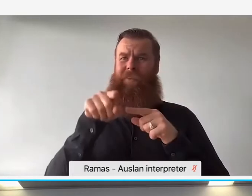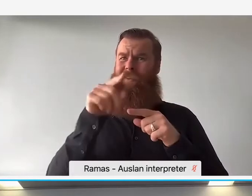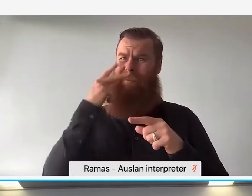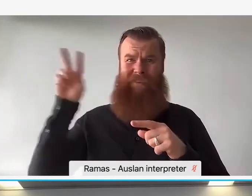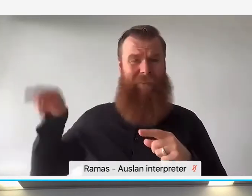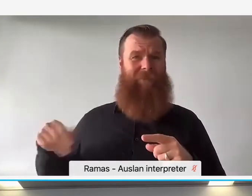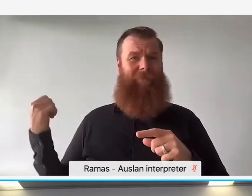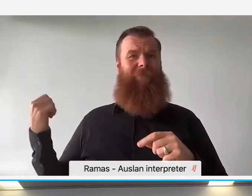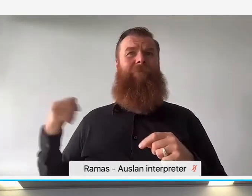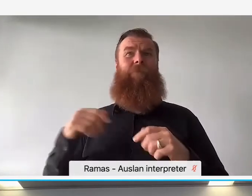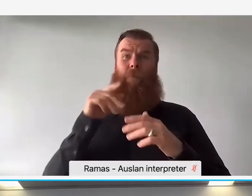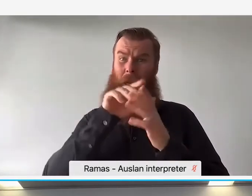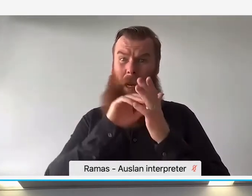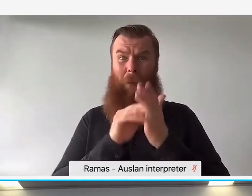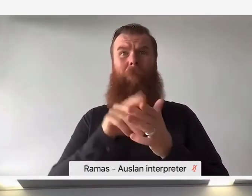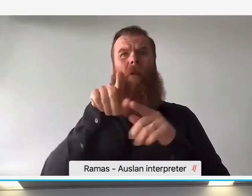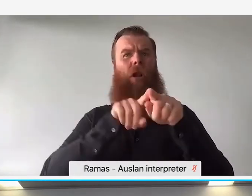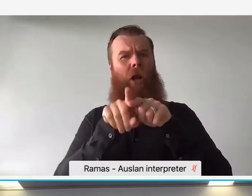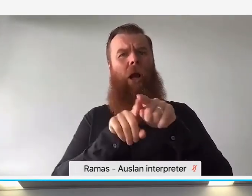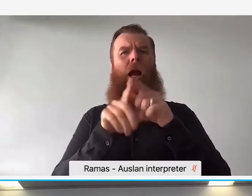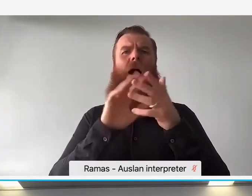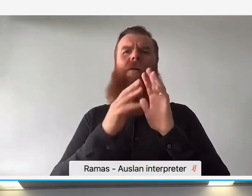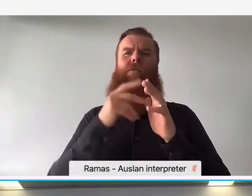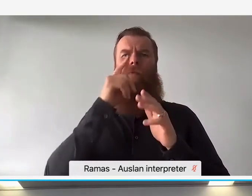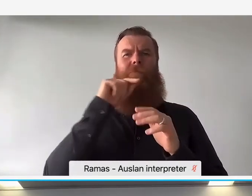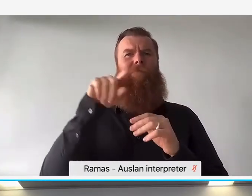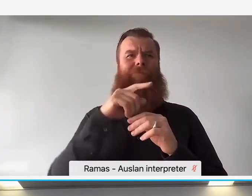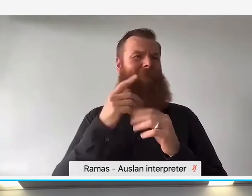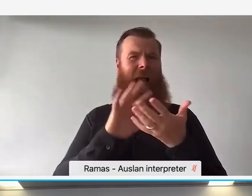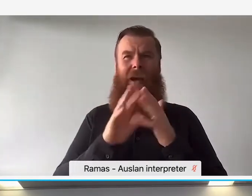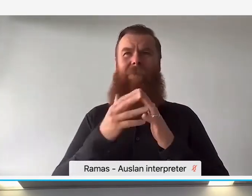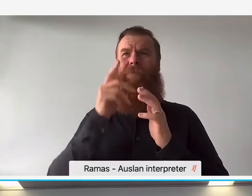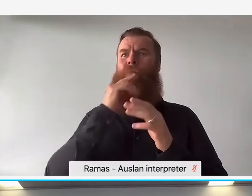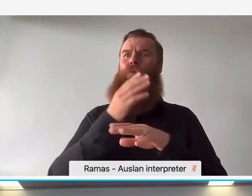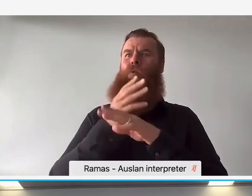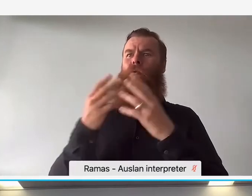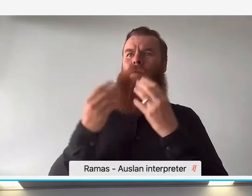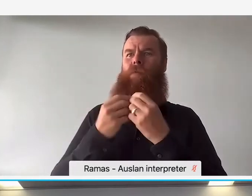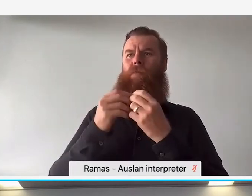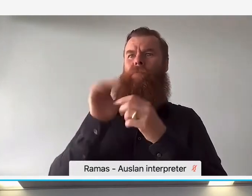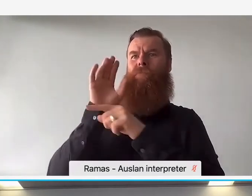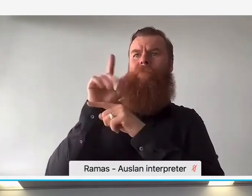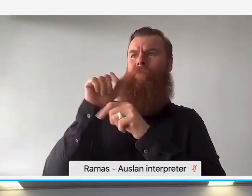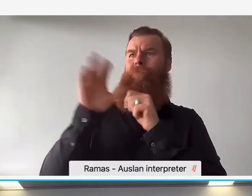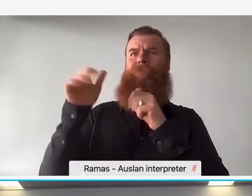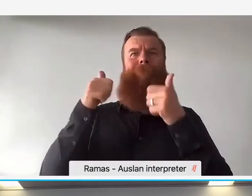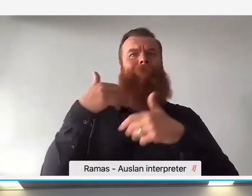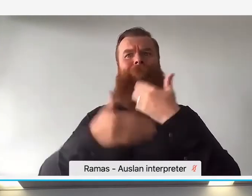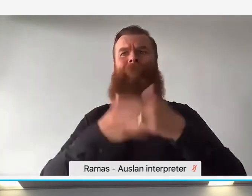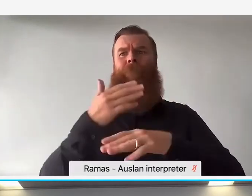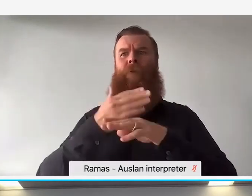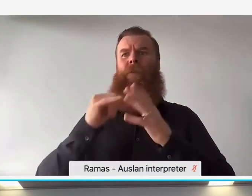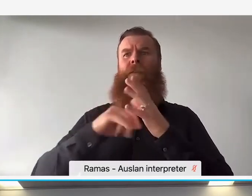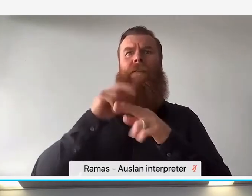you learn how to get the best out of your workers, and worker wellbeing is a shared responsibility. Our worker